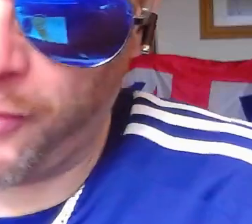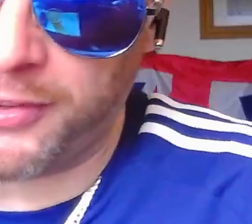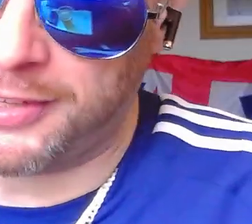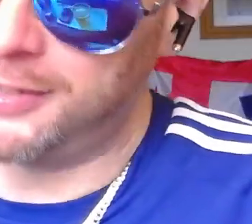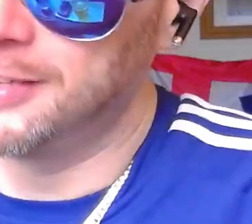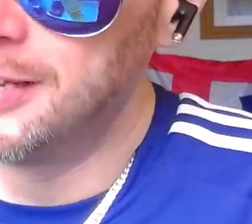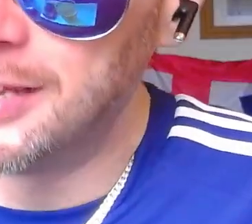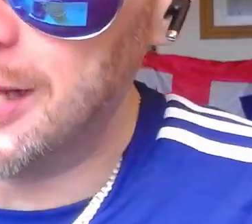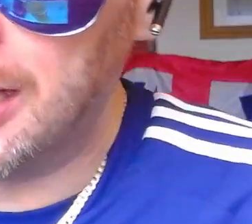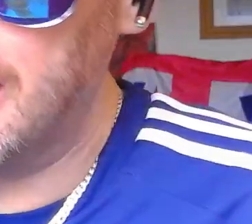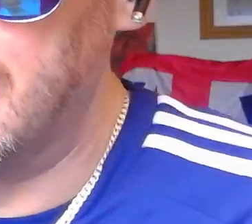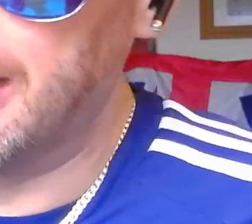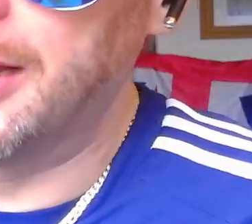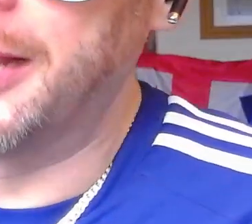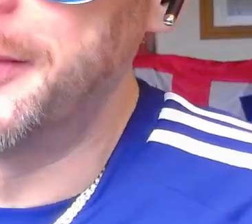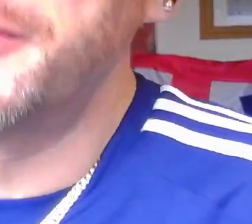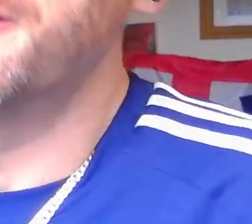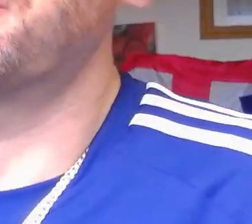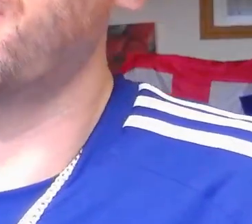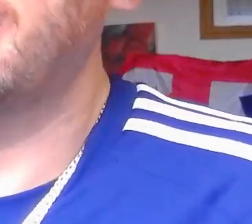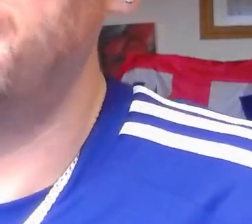couldn't fucking